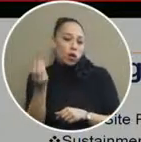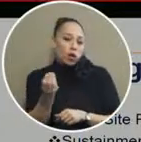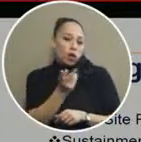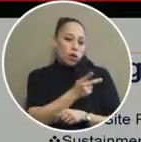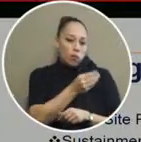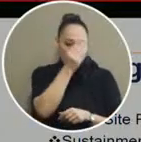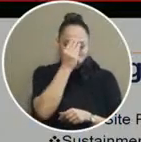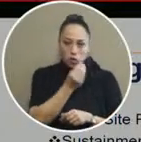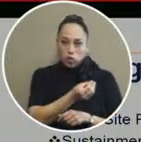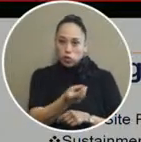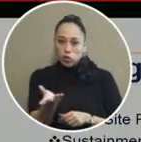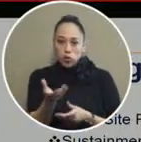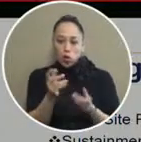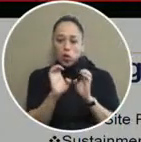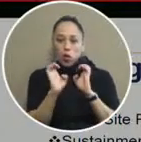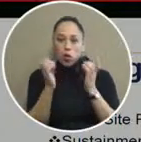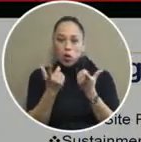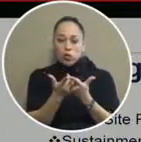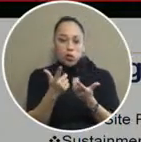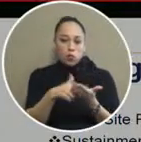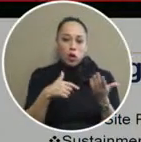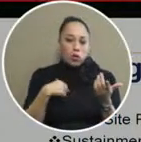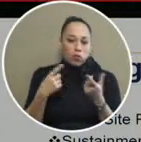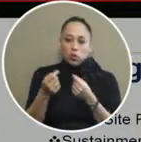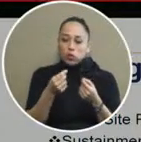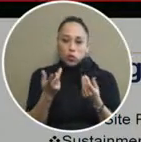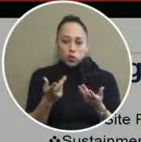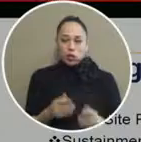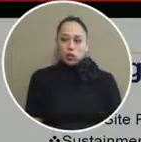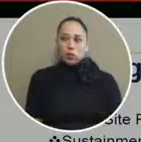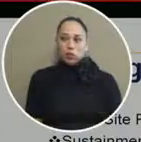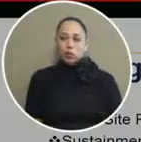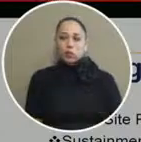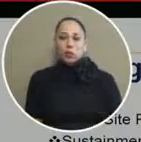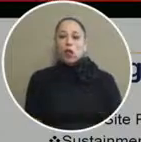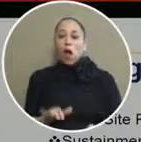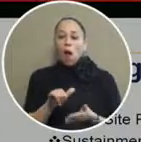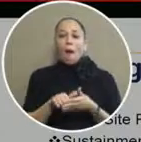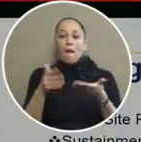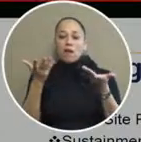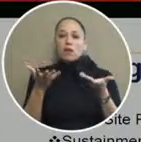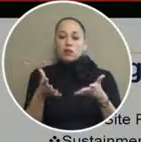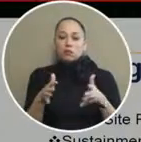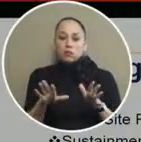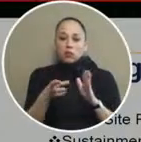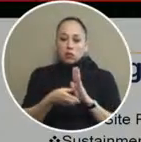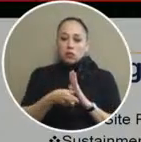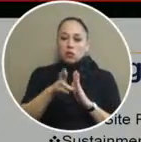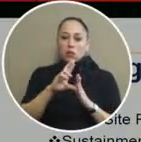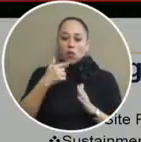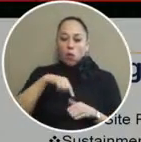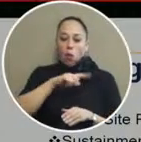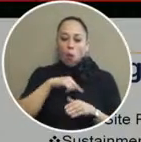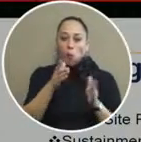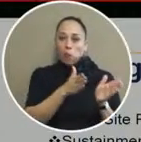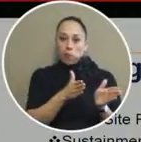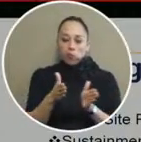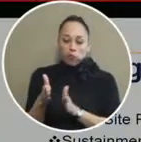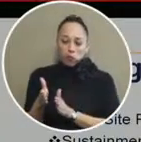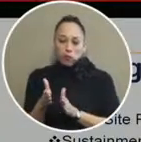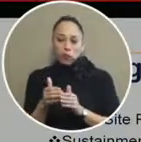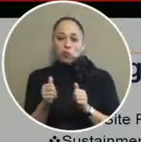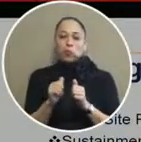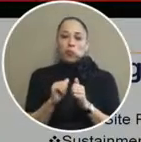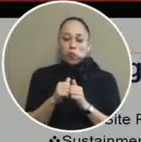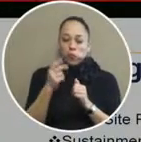council know how we're doing in getting all these things done. And that completes an overview of our planning as we